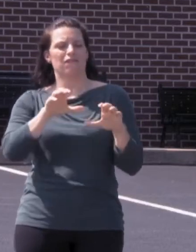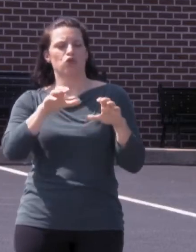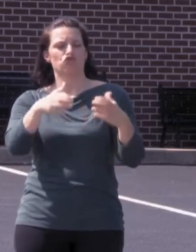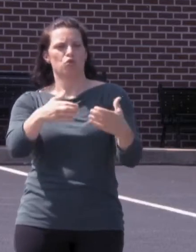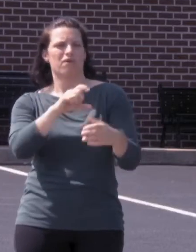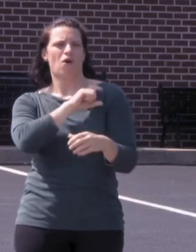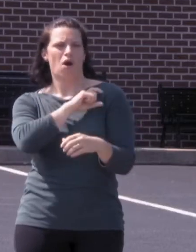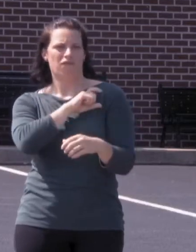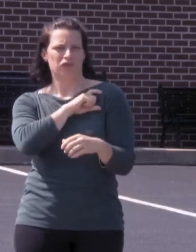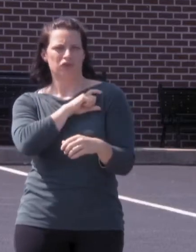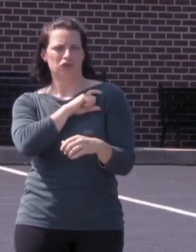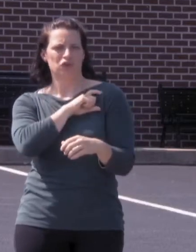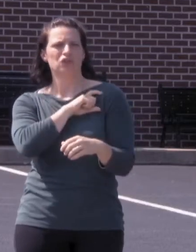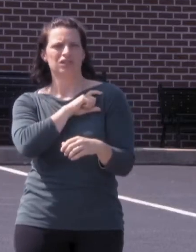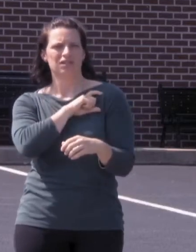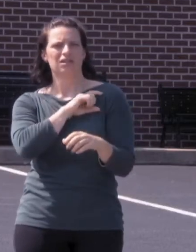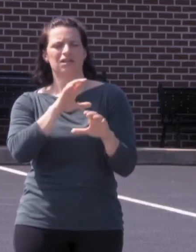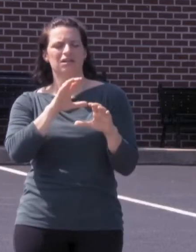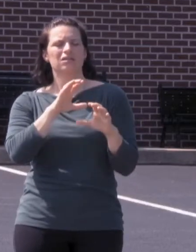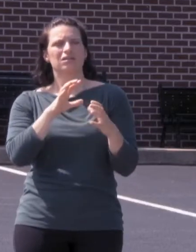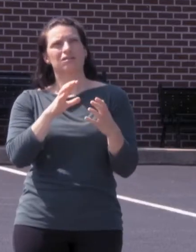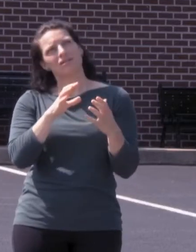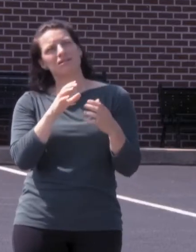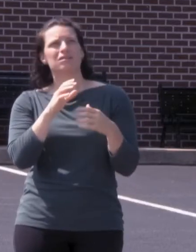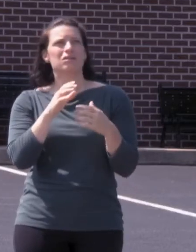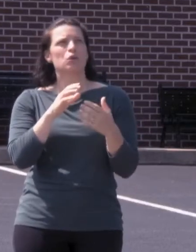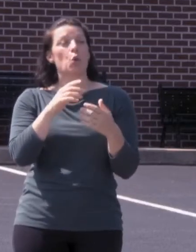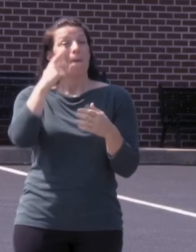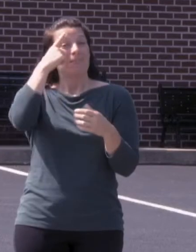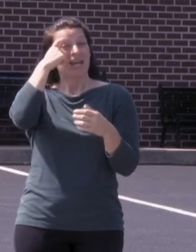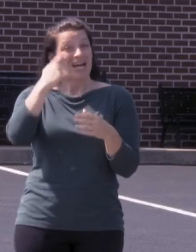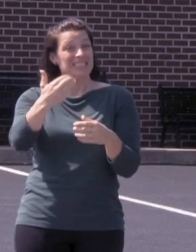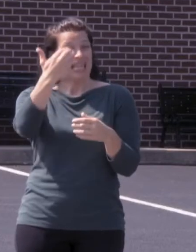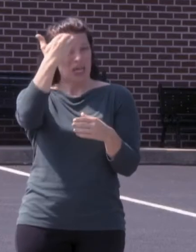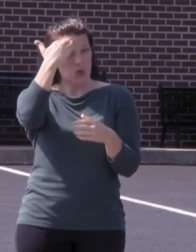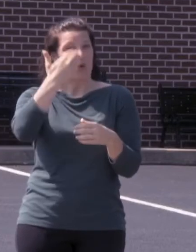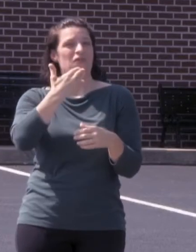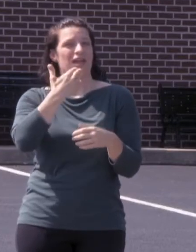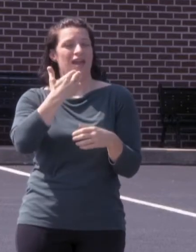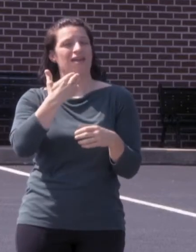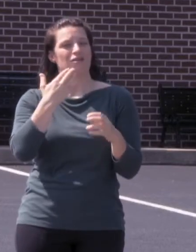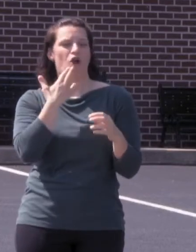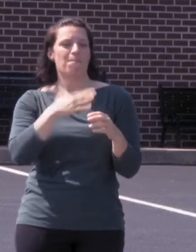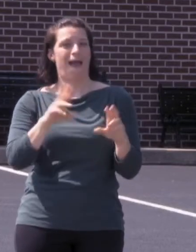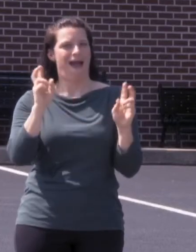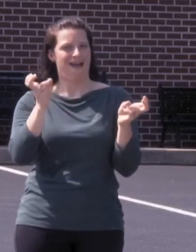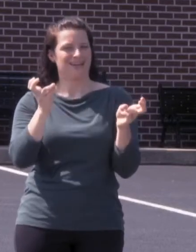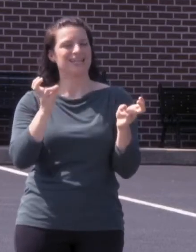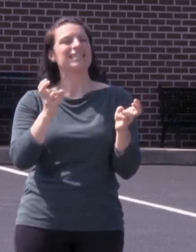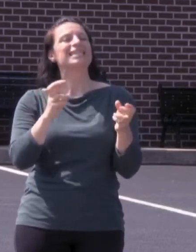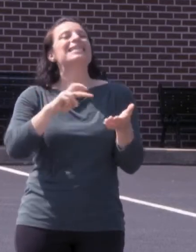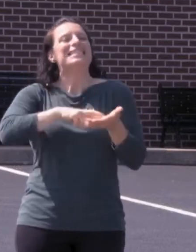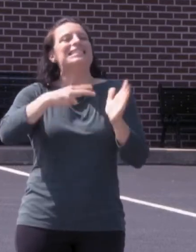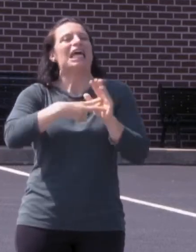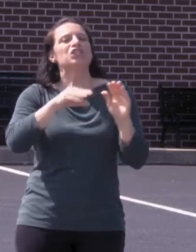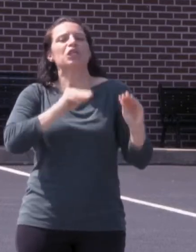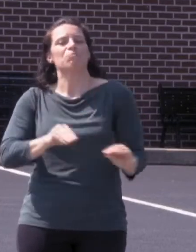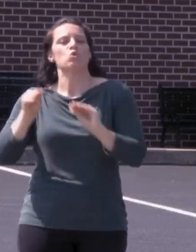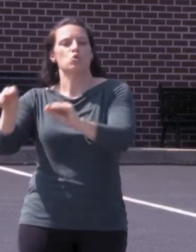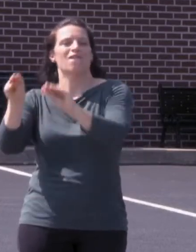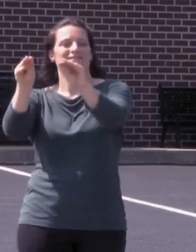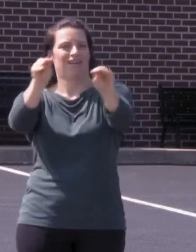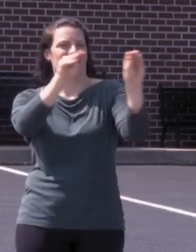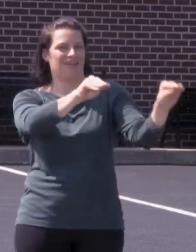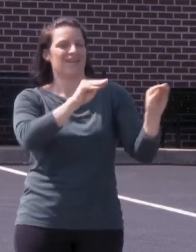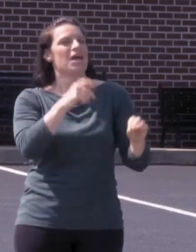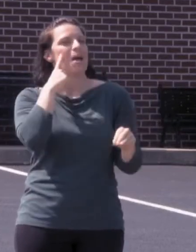classification of class of officers who, because they know that they are bad actors, intentionally move from place to place